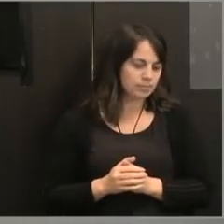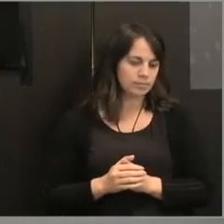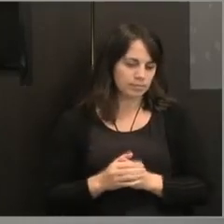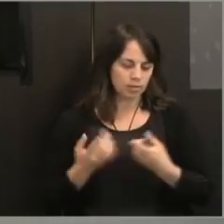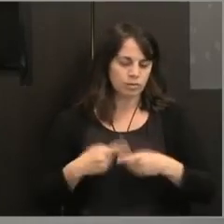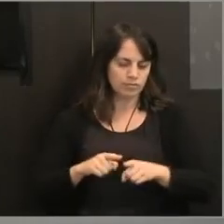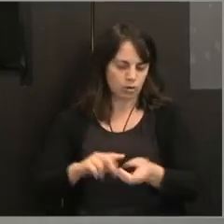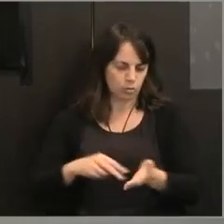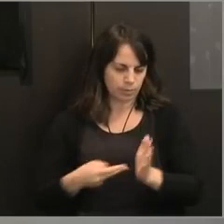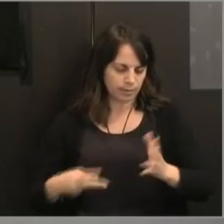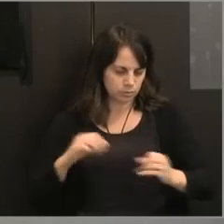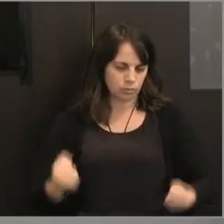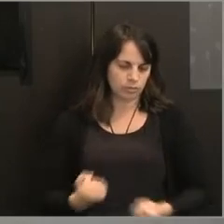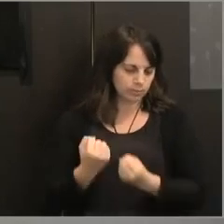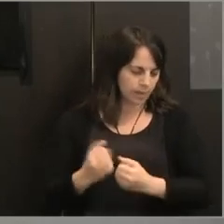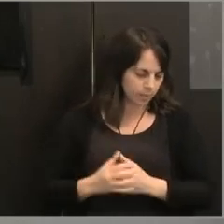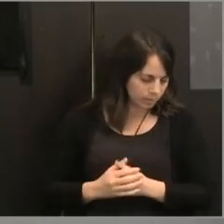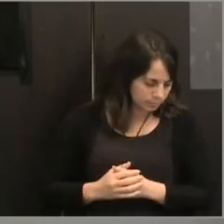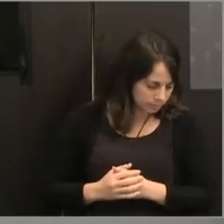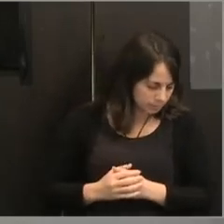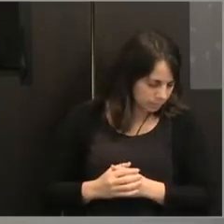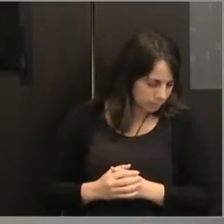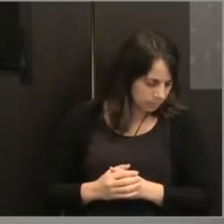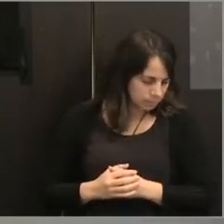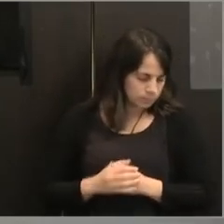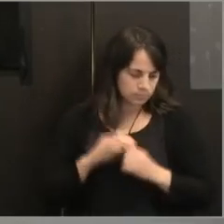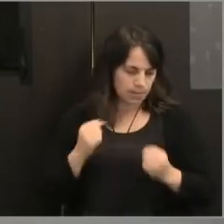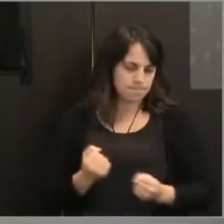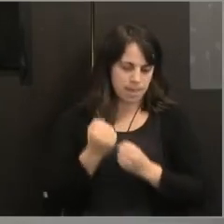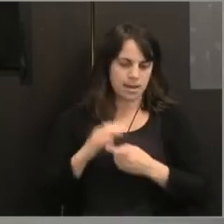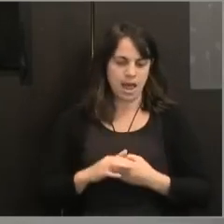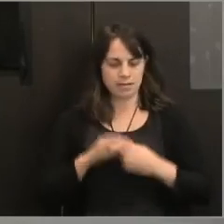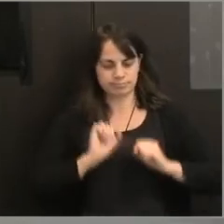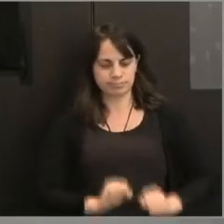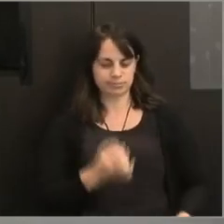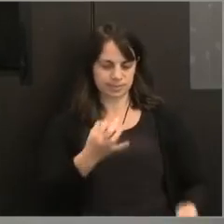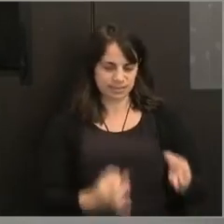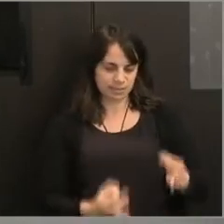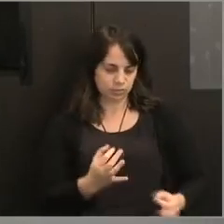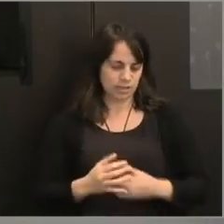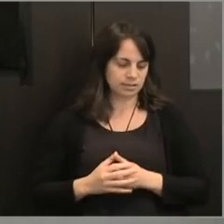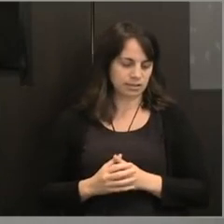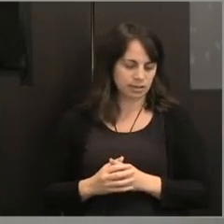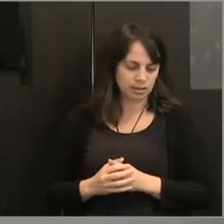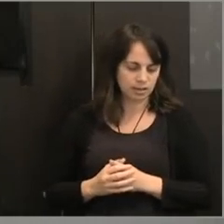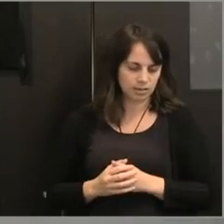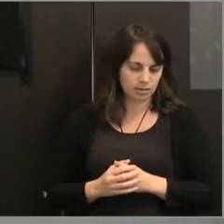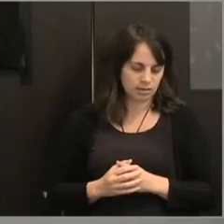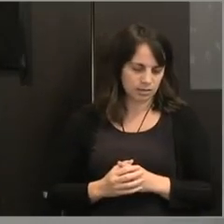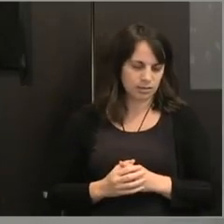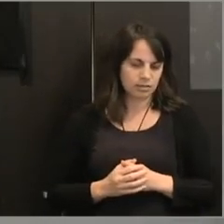power. The effective exercise of mana or tino rangatiratanga was proscribed